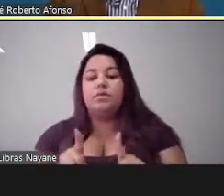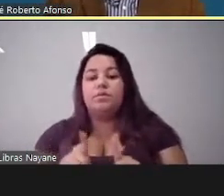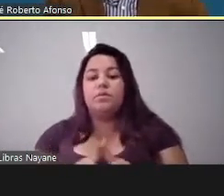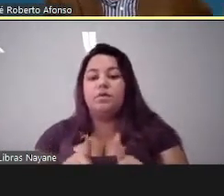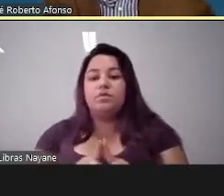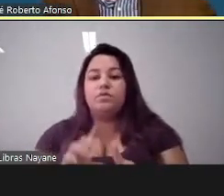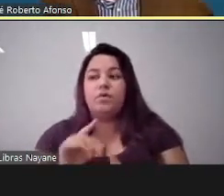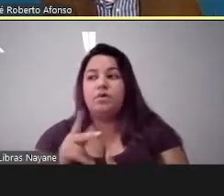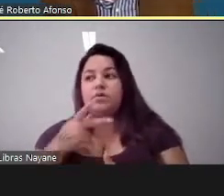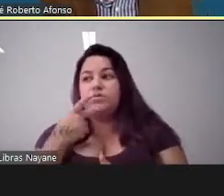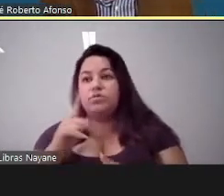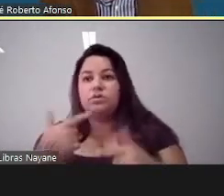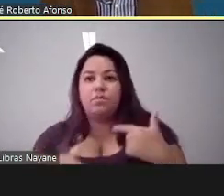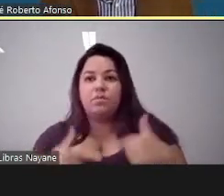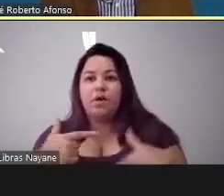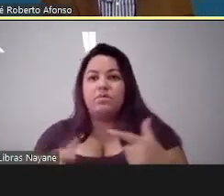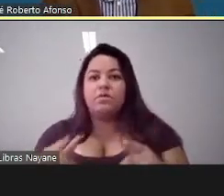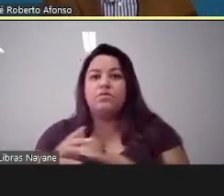different employees in